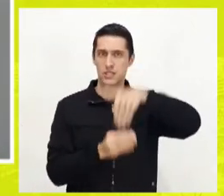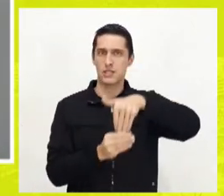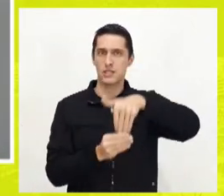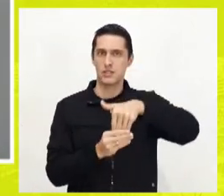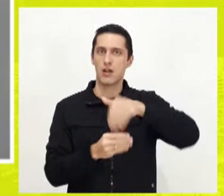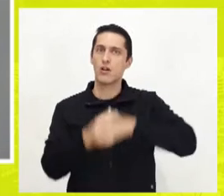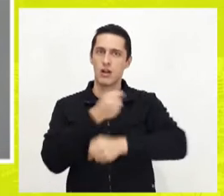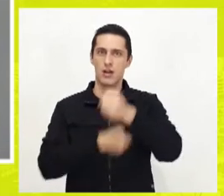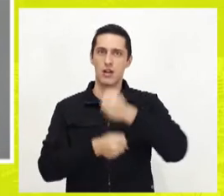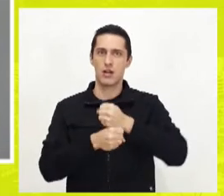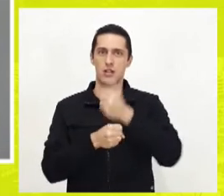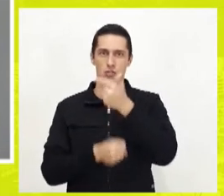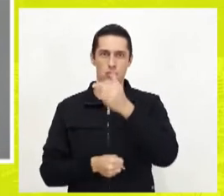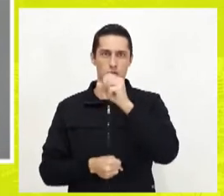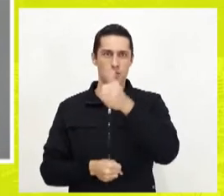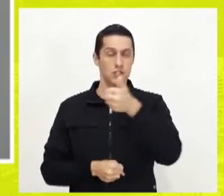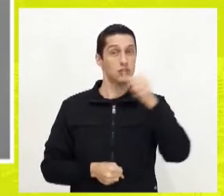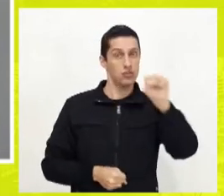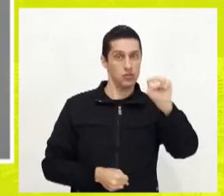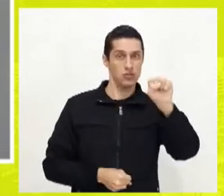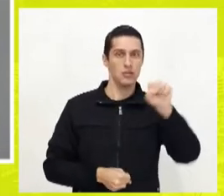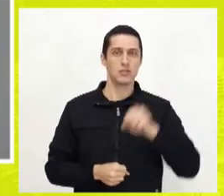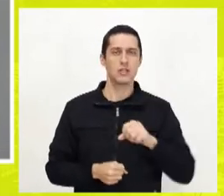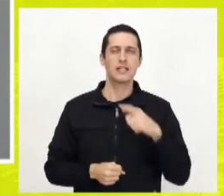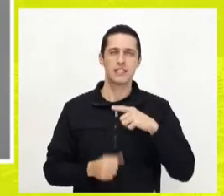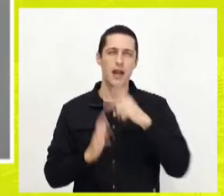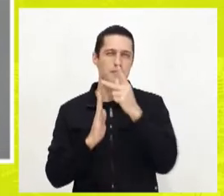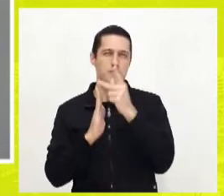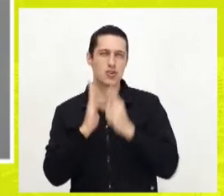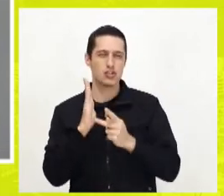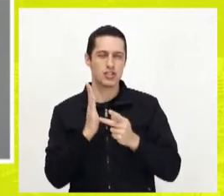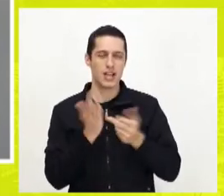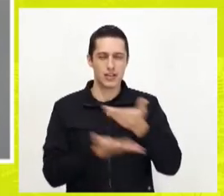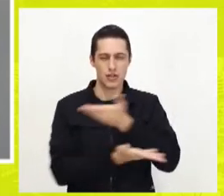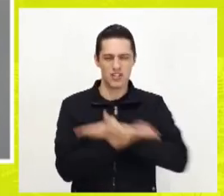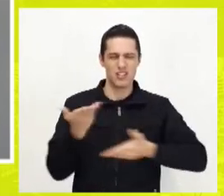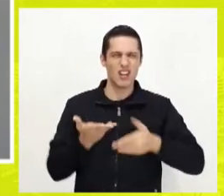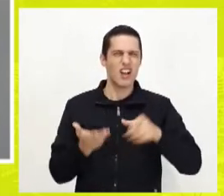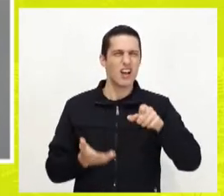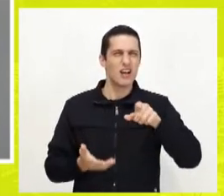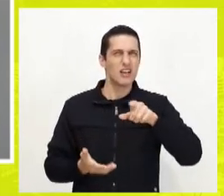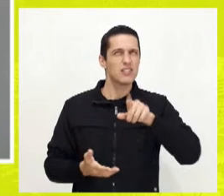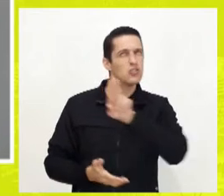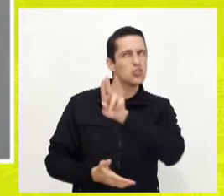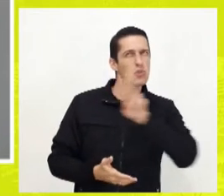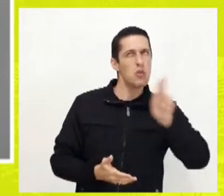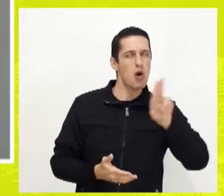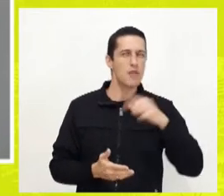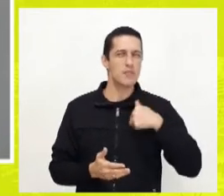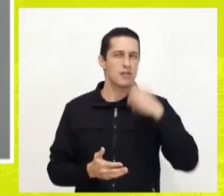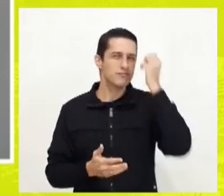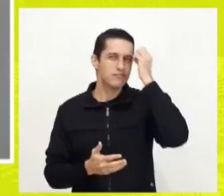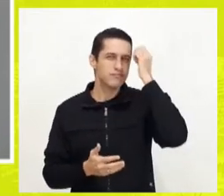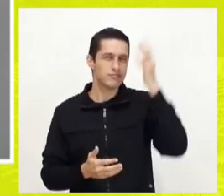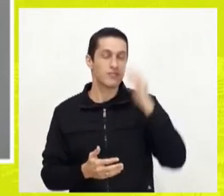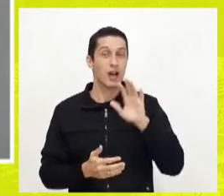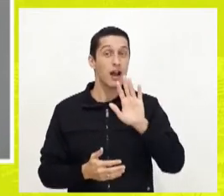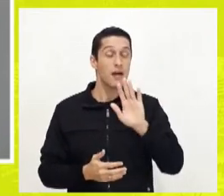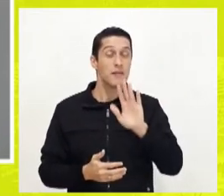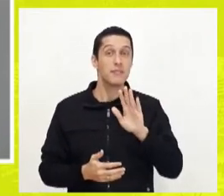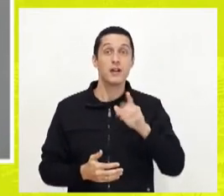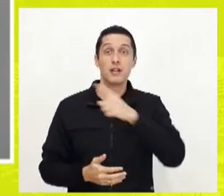2018 edition of this i don't even think there was a name we thought of check